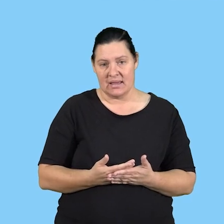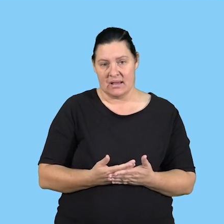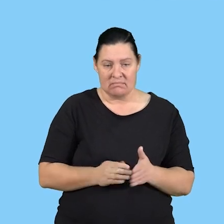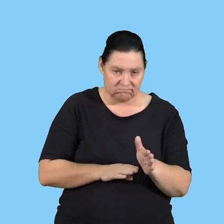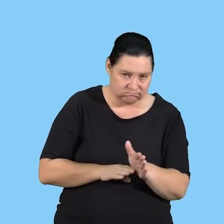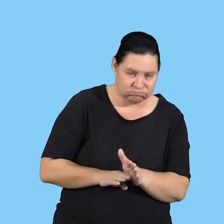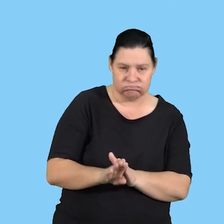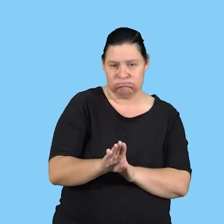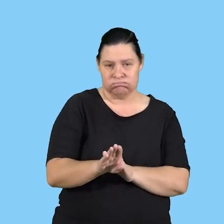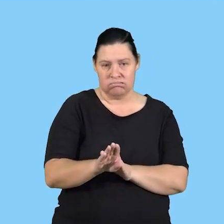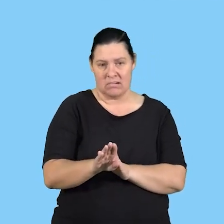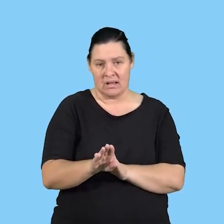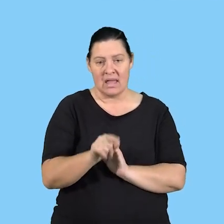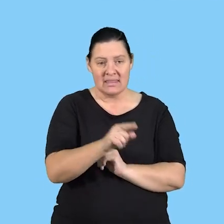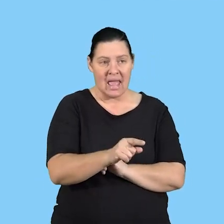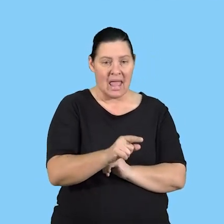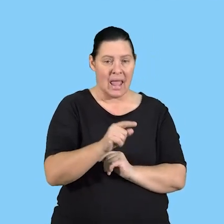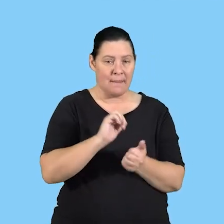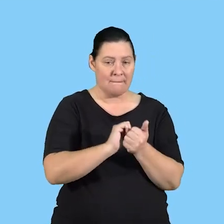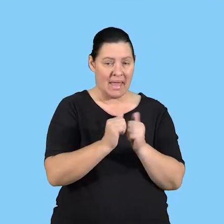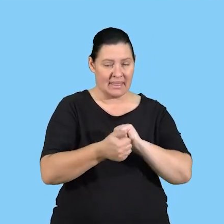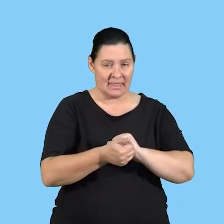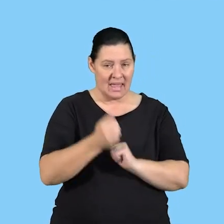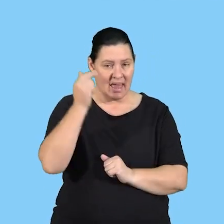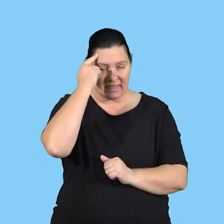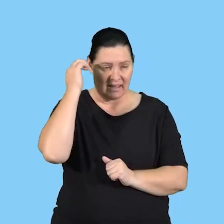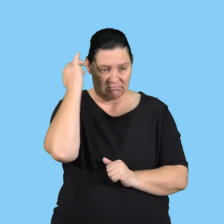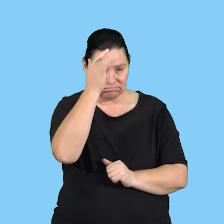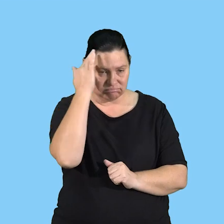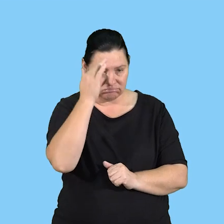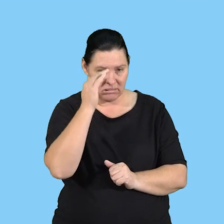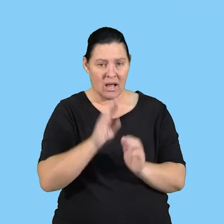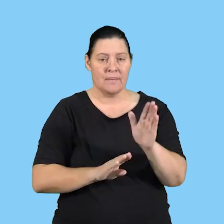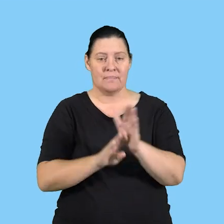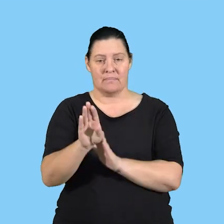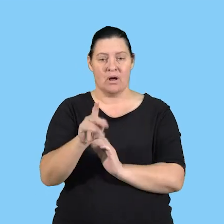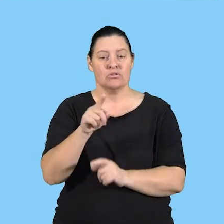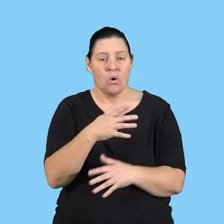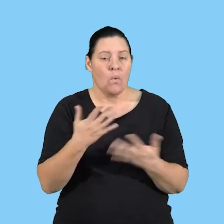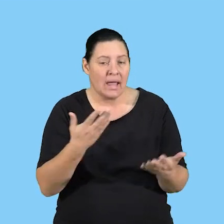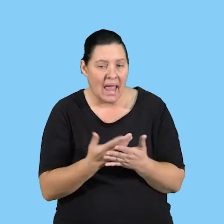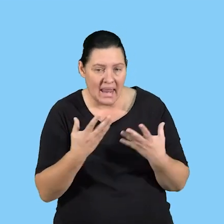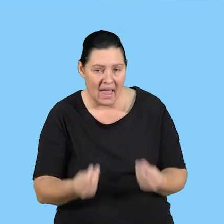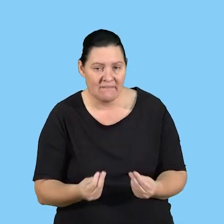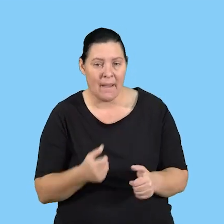mountains and extend our learners' mathematical thinking for a better,